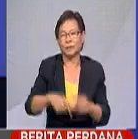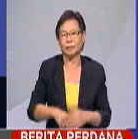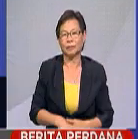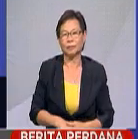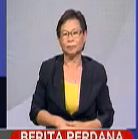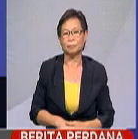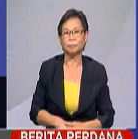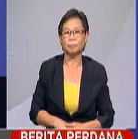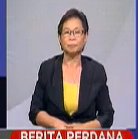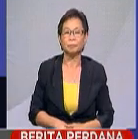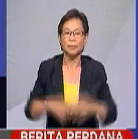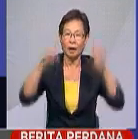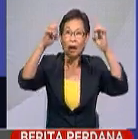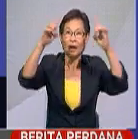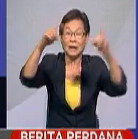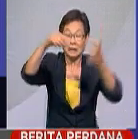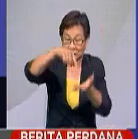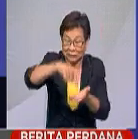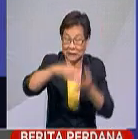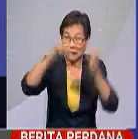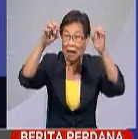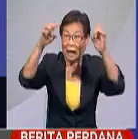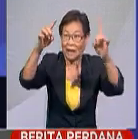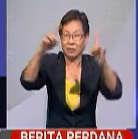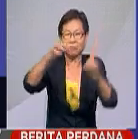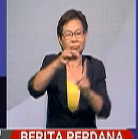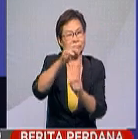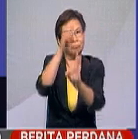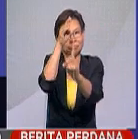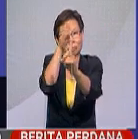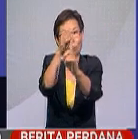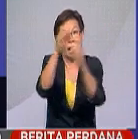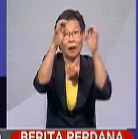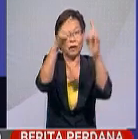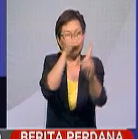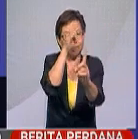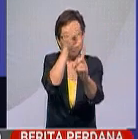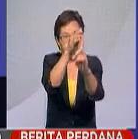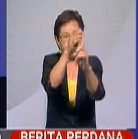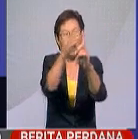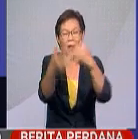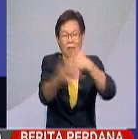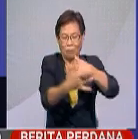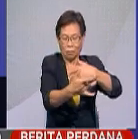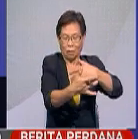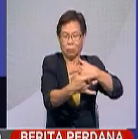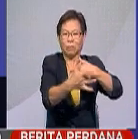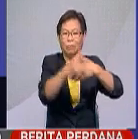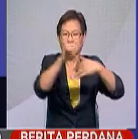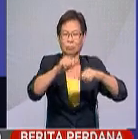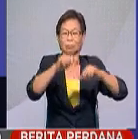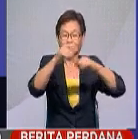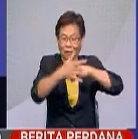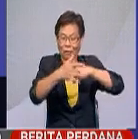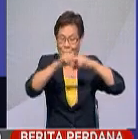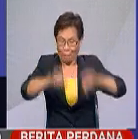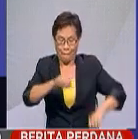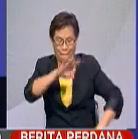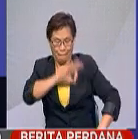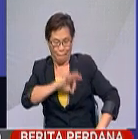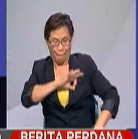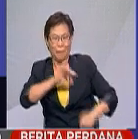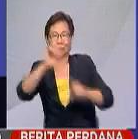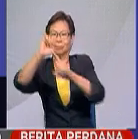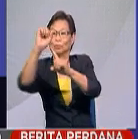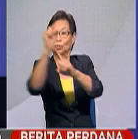aspect, education is key in ensuring that technology is able to benefit the